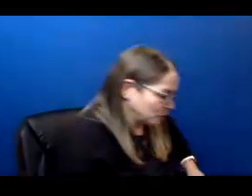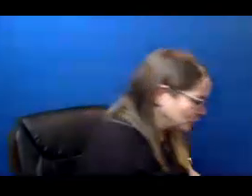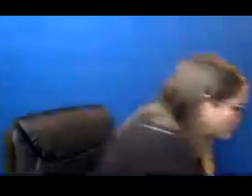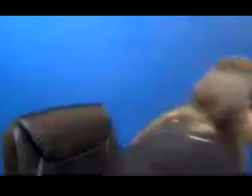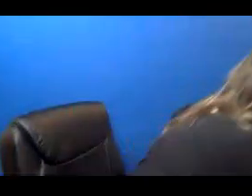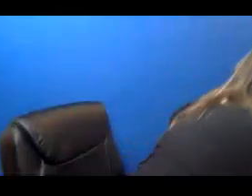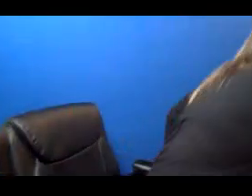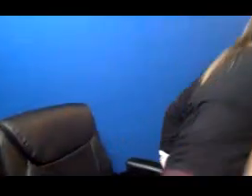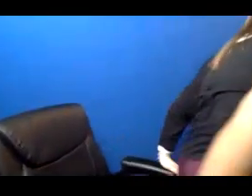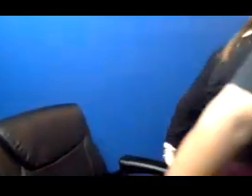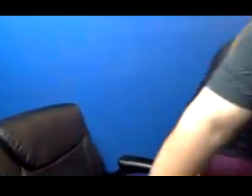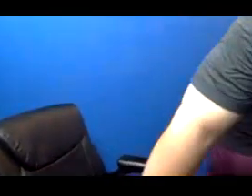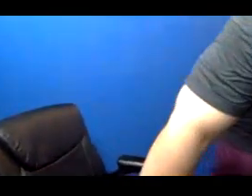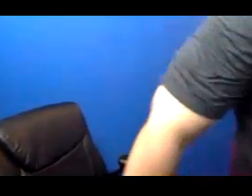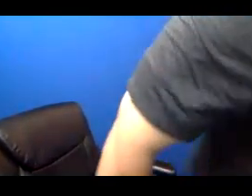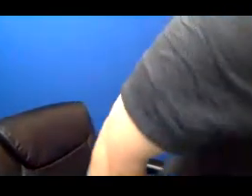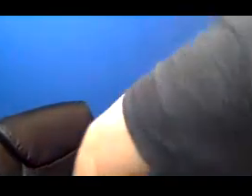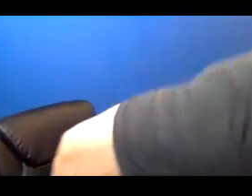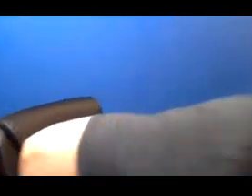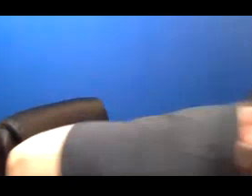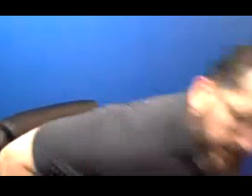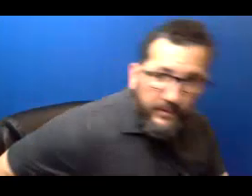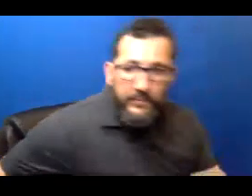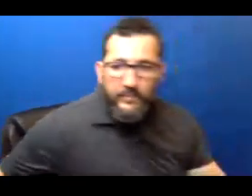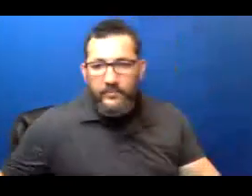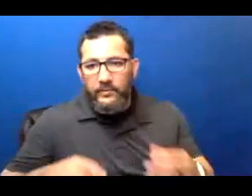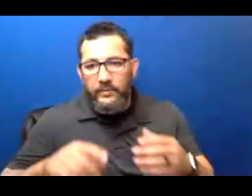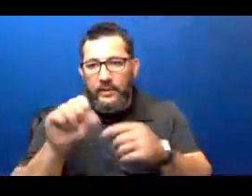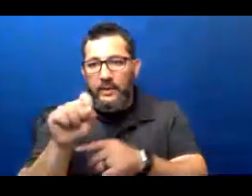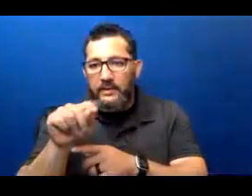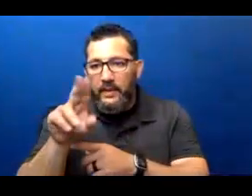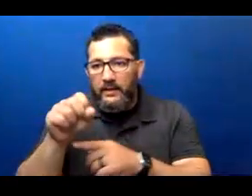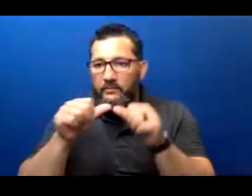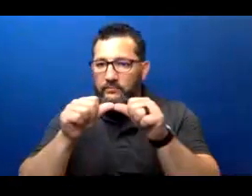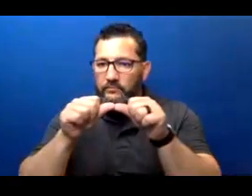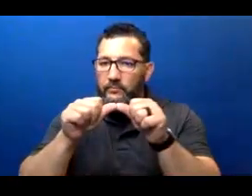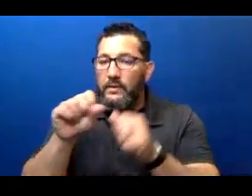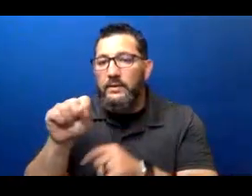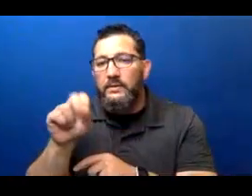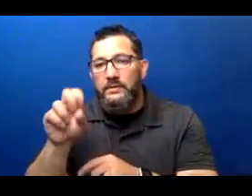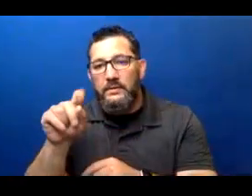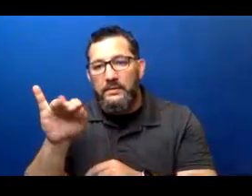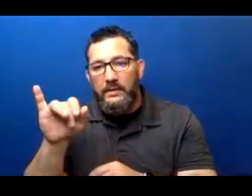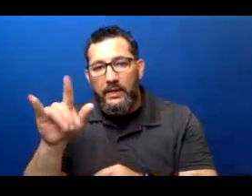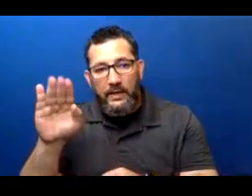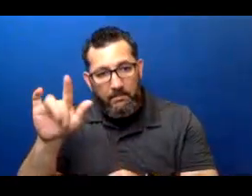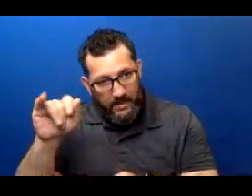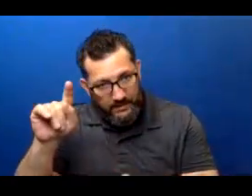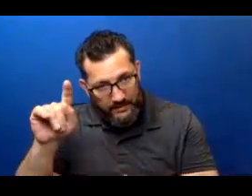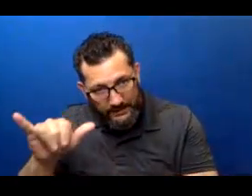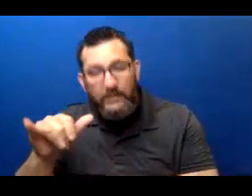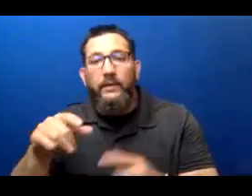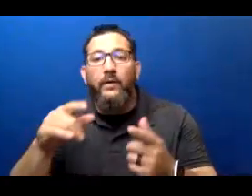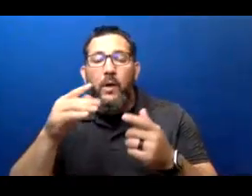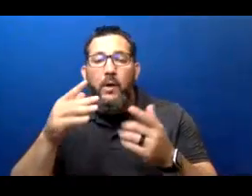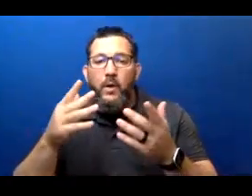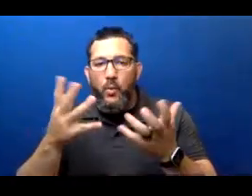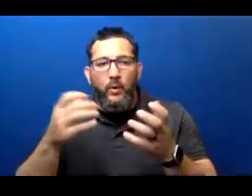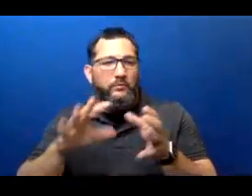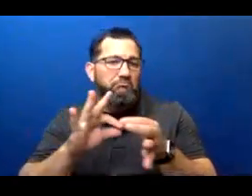status. And I'd like to make sure that we discuss this so that in your role as advisors, you can